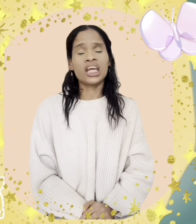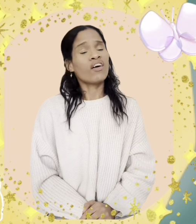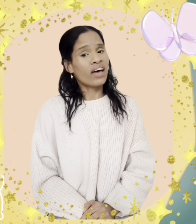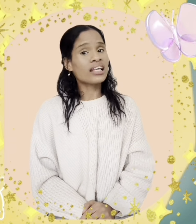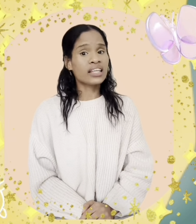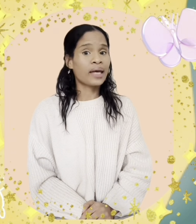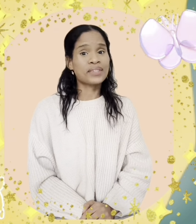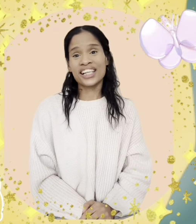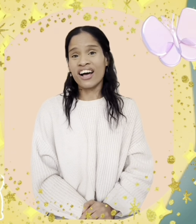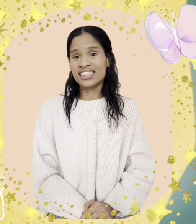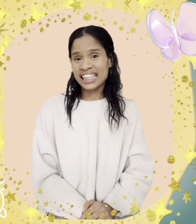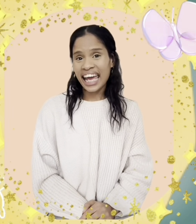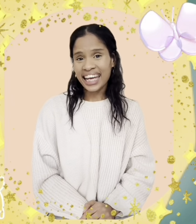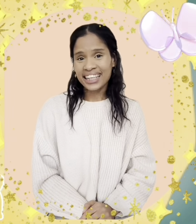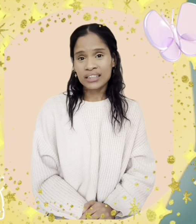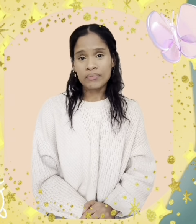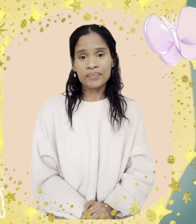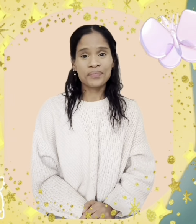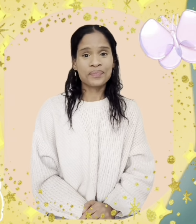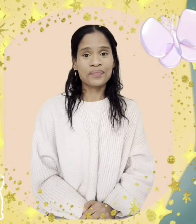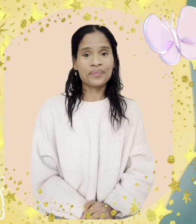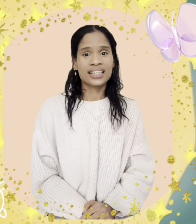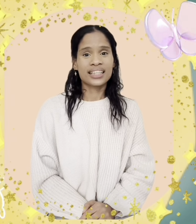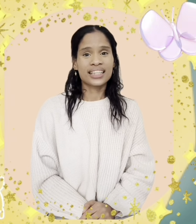how many of us came to class today?